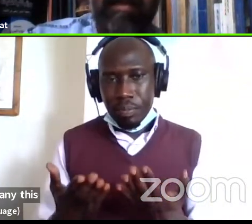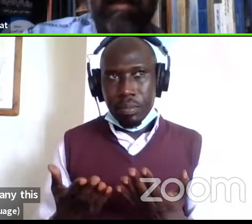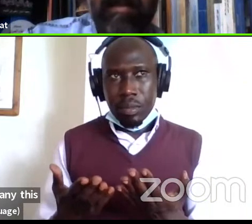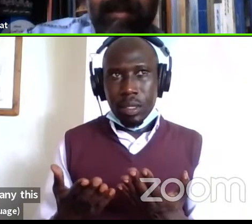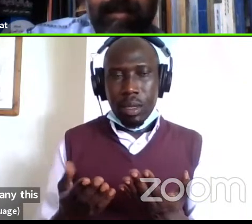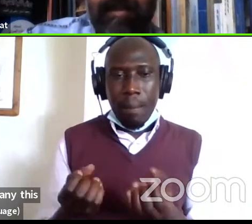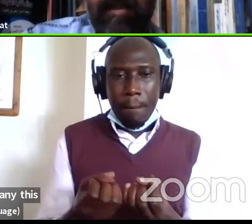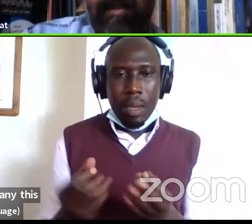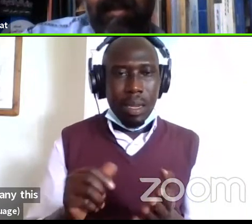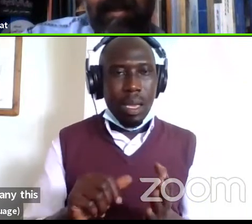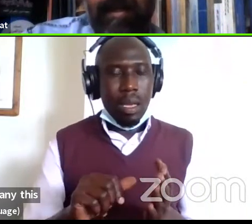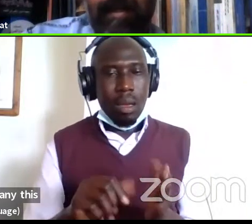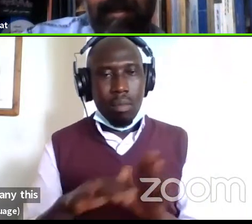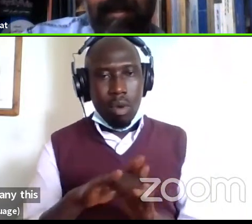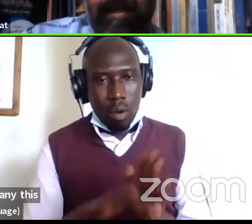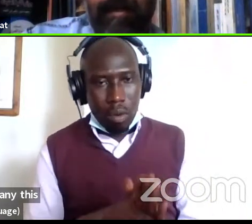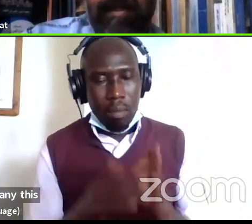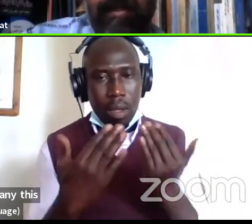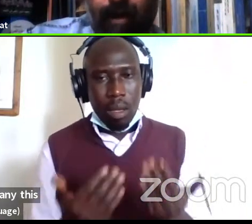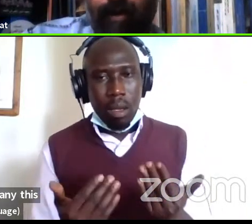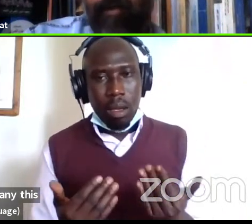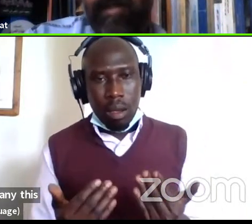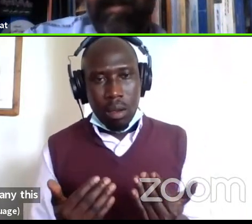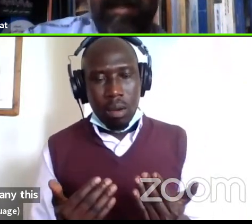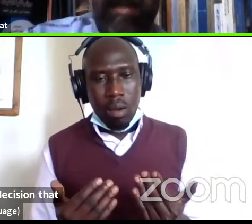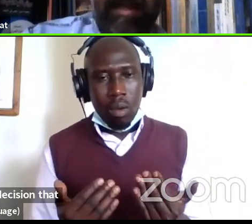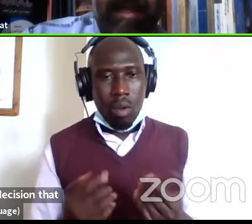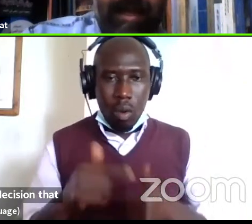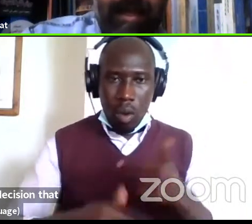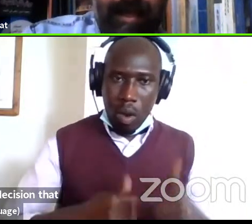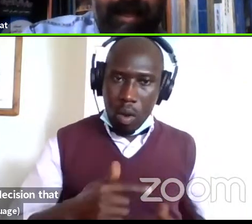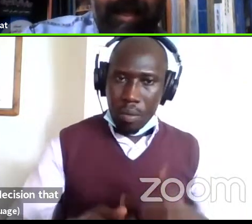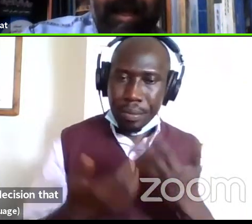decisions that it's always